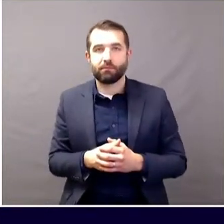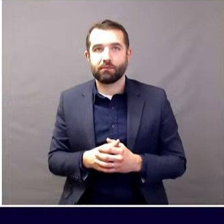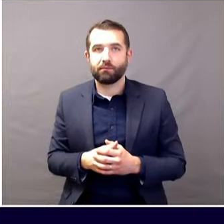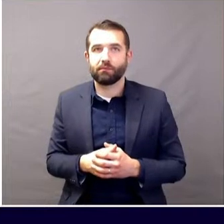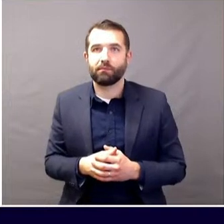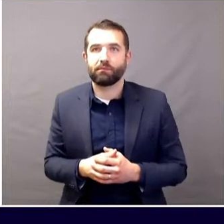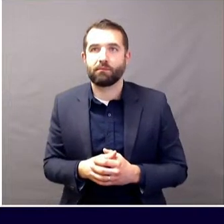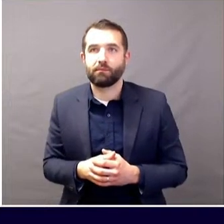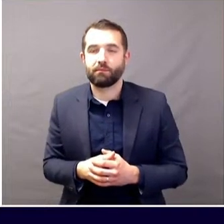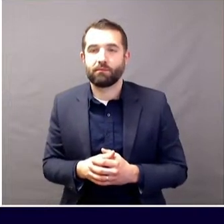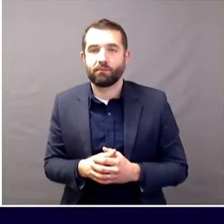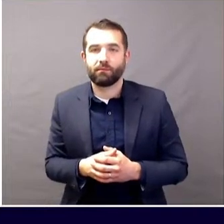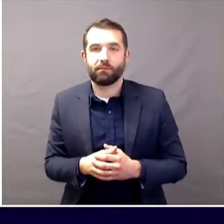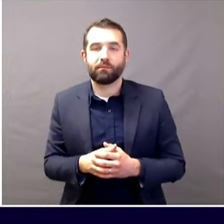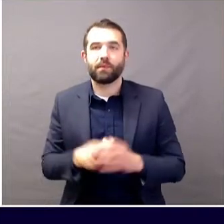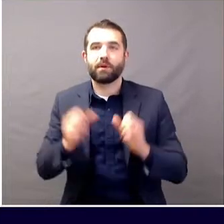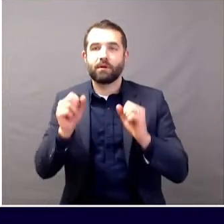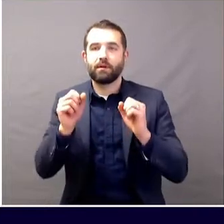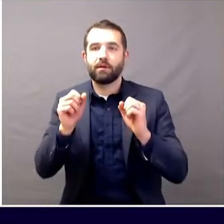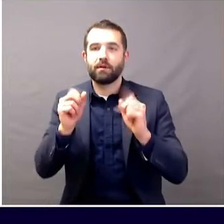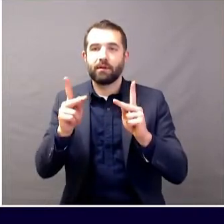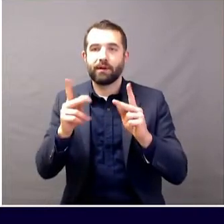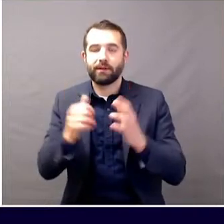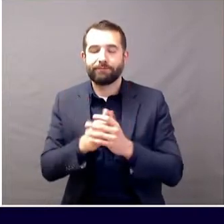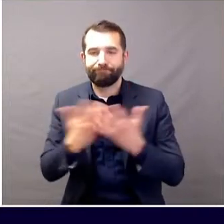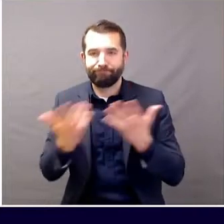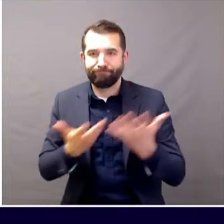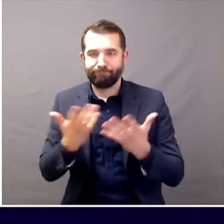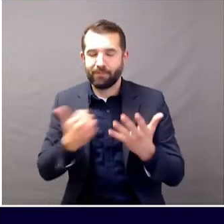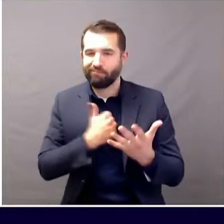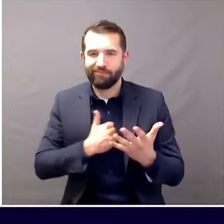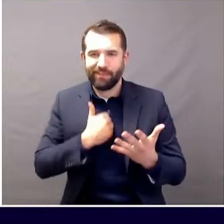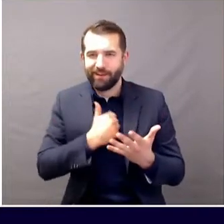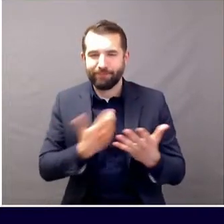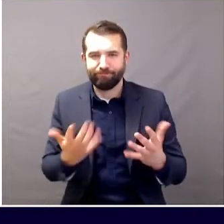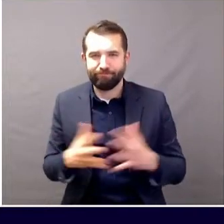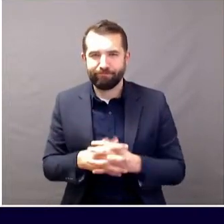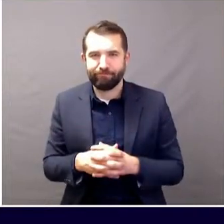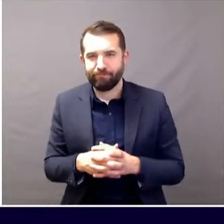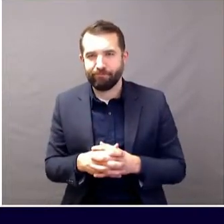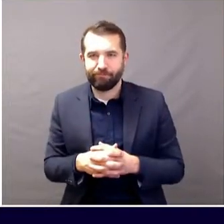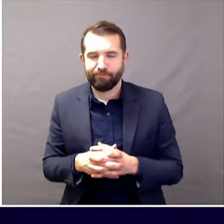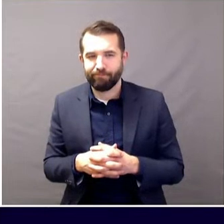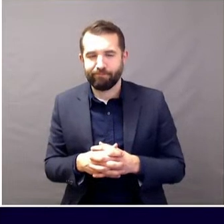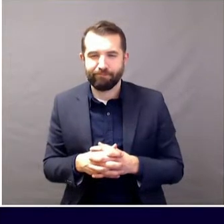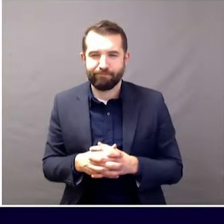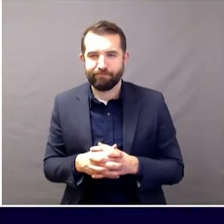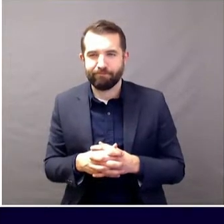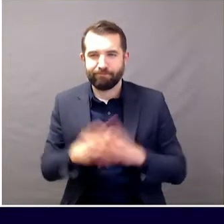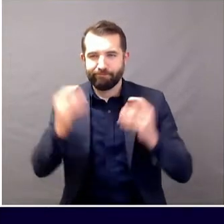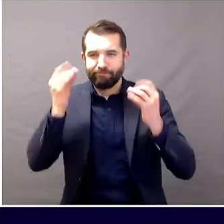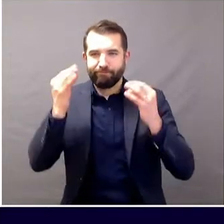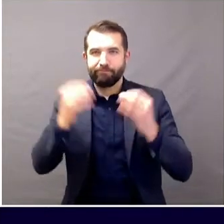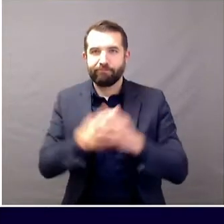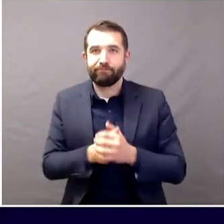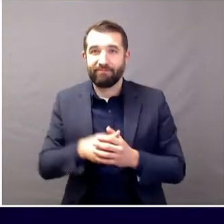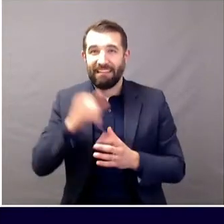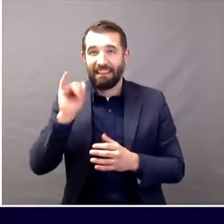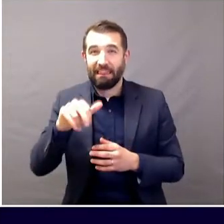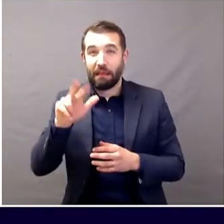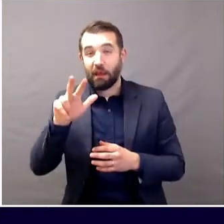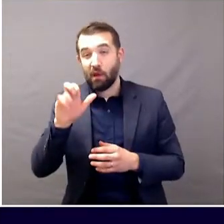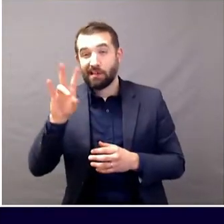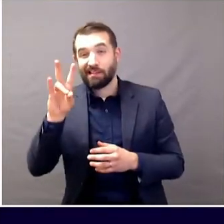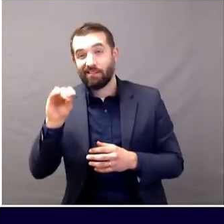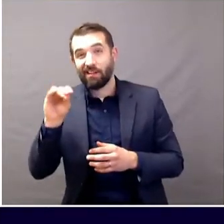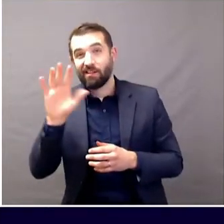Okay, and sorry, just to, but the amount that you're being shorted by is less than the